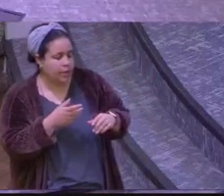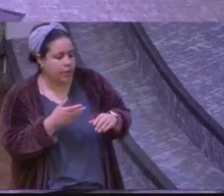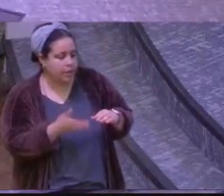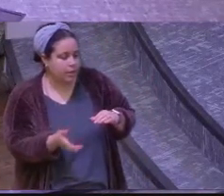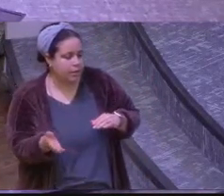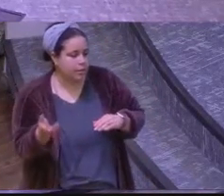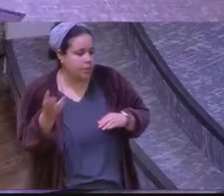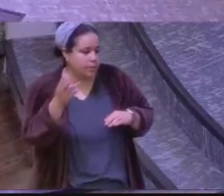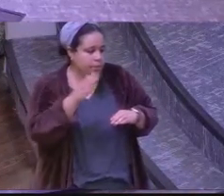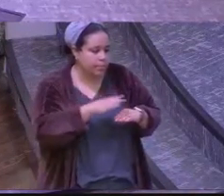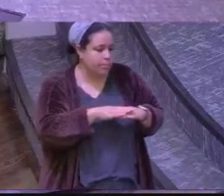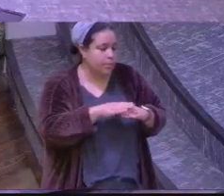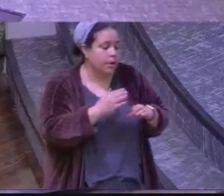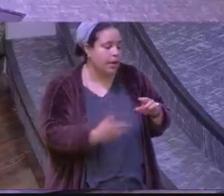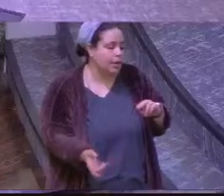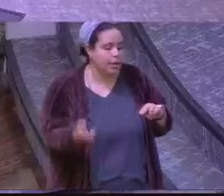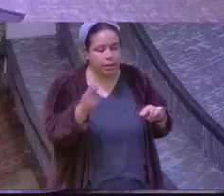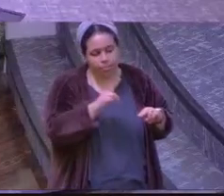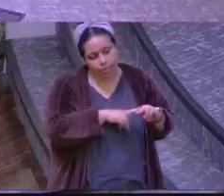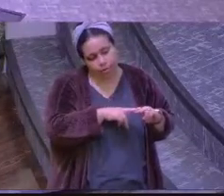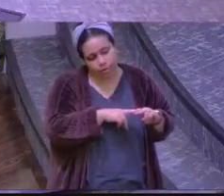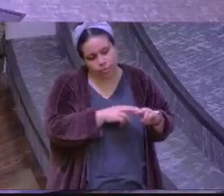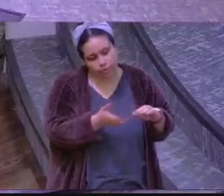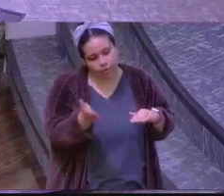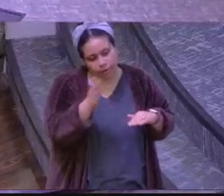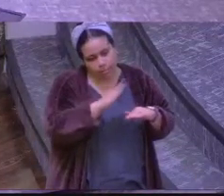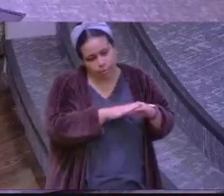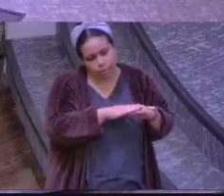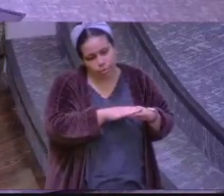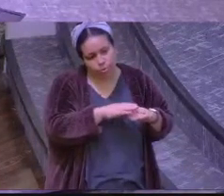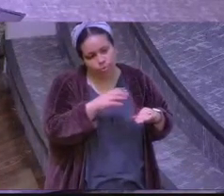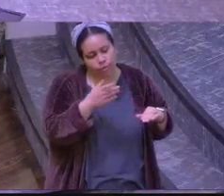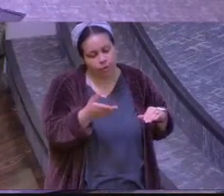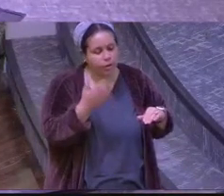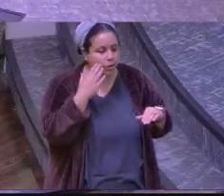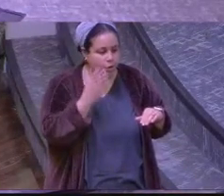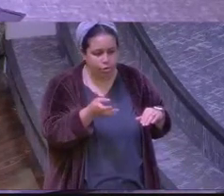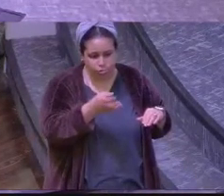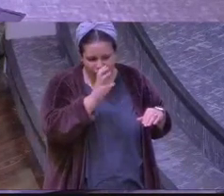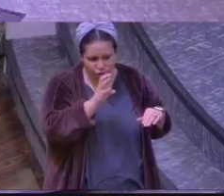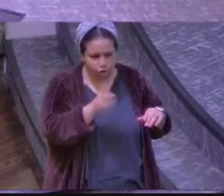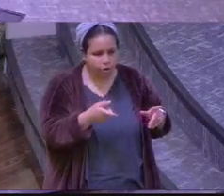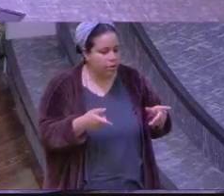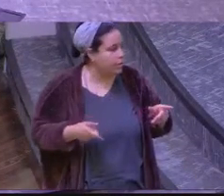of students. So do we have some performance indicators for this new move?